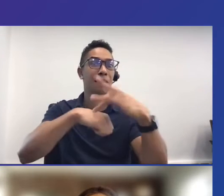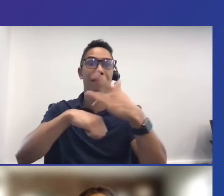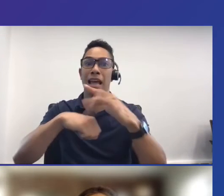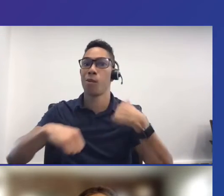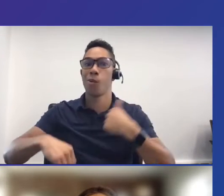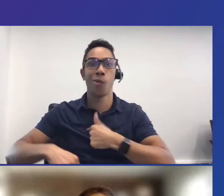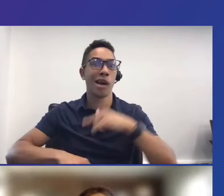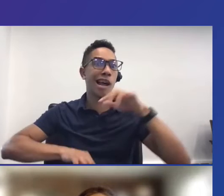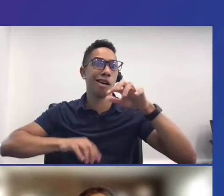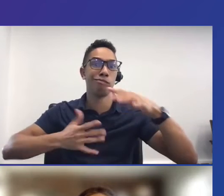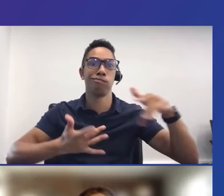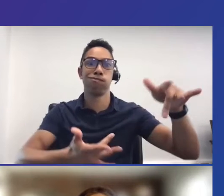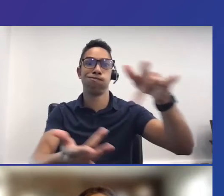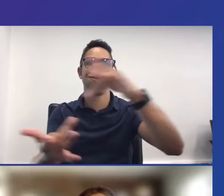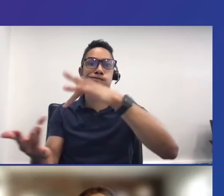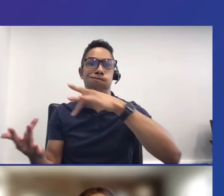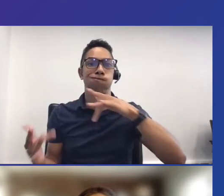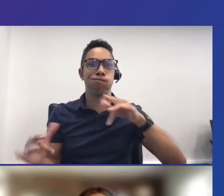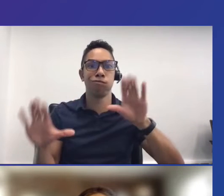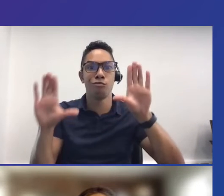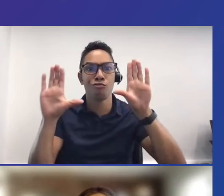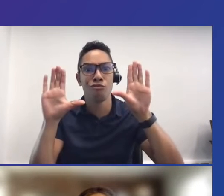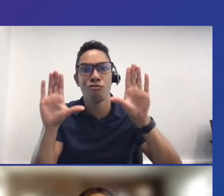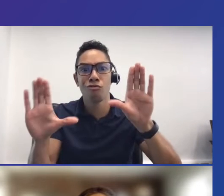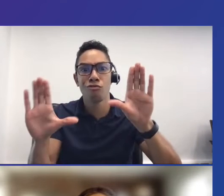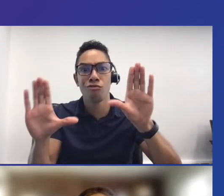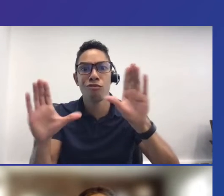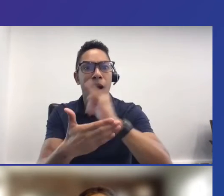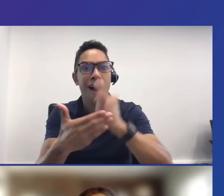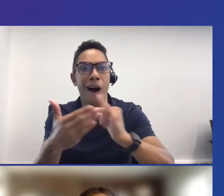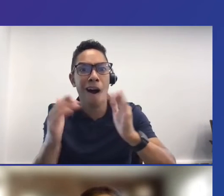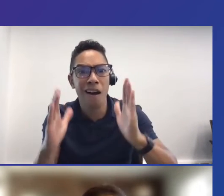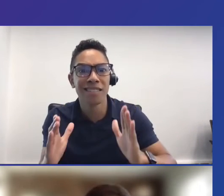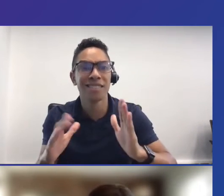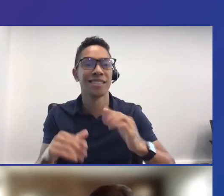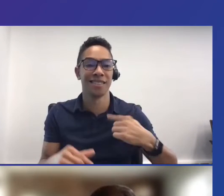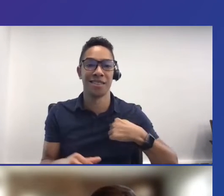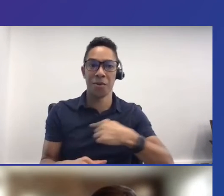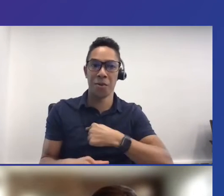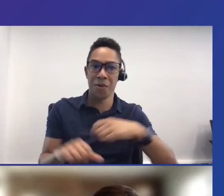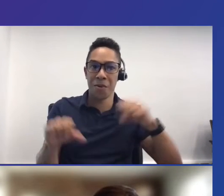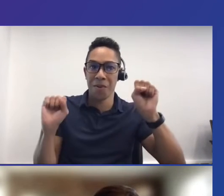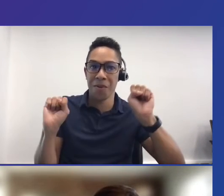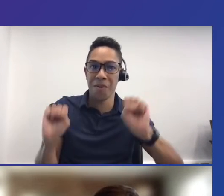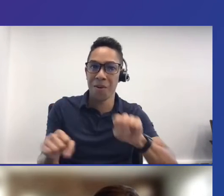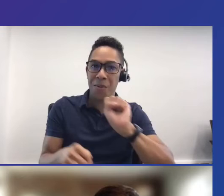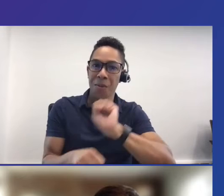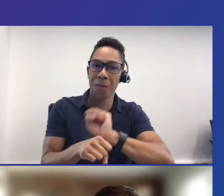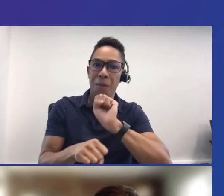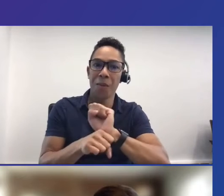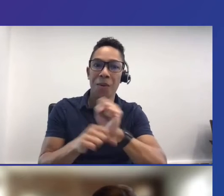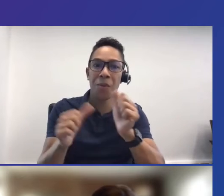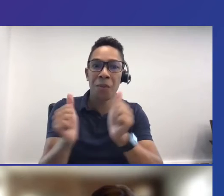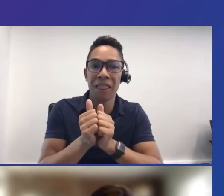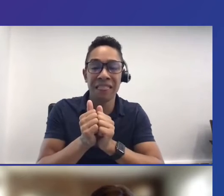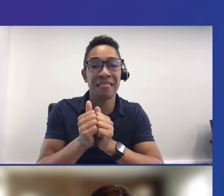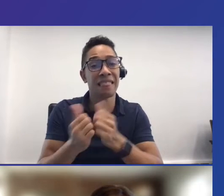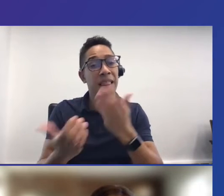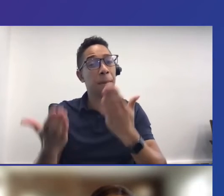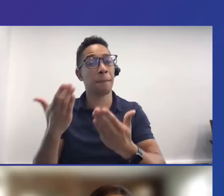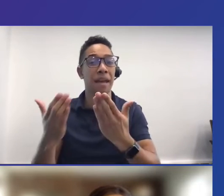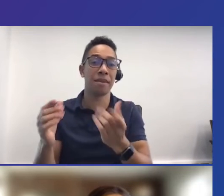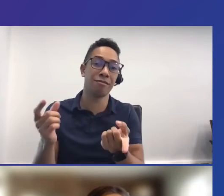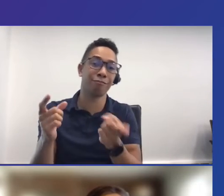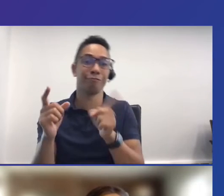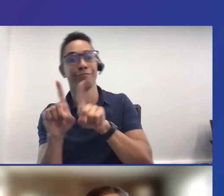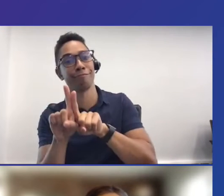were great artists that we could work with and maybe attach ourselves